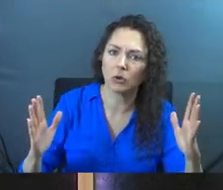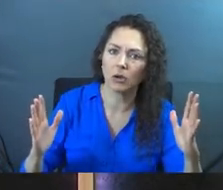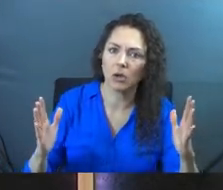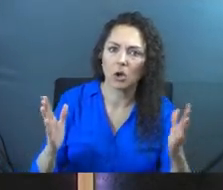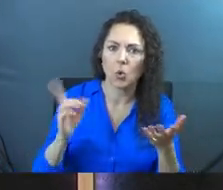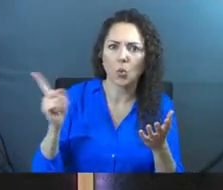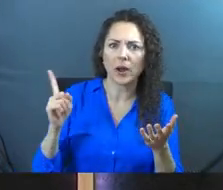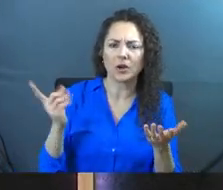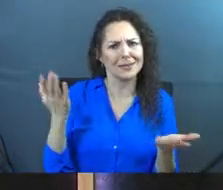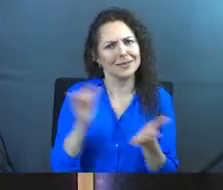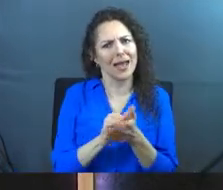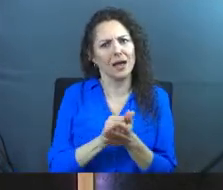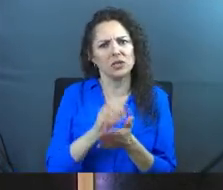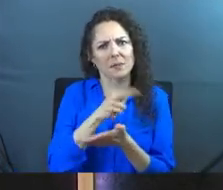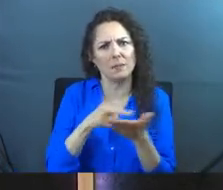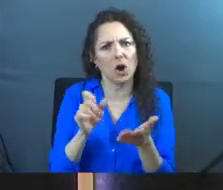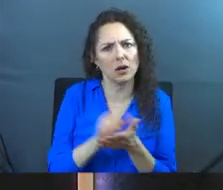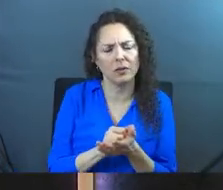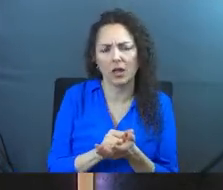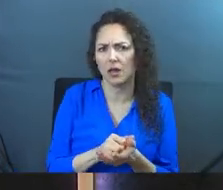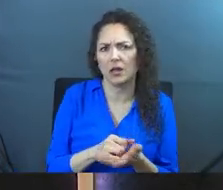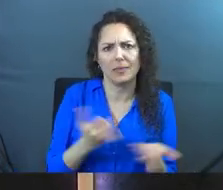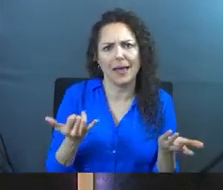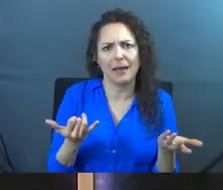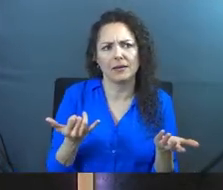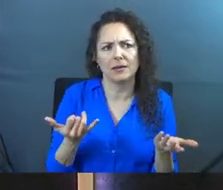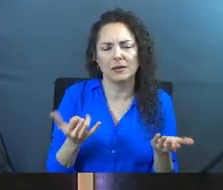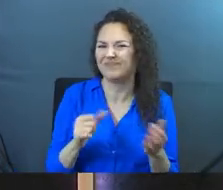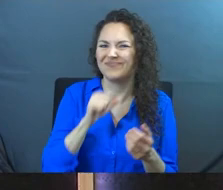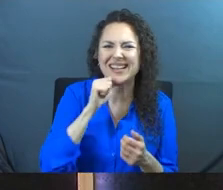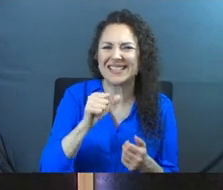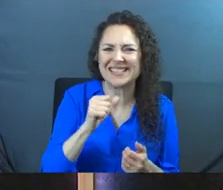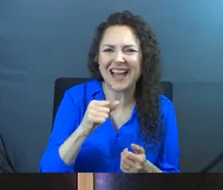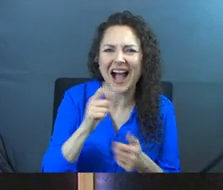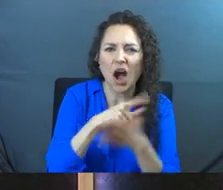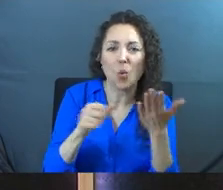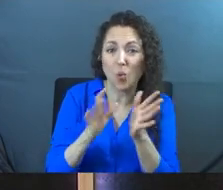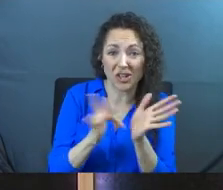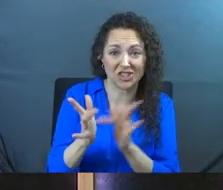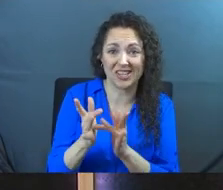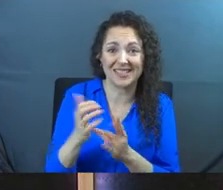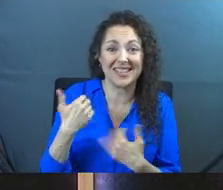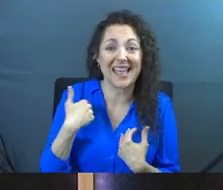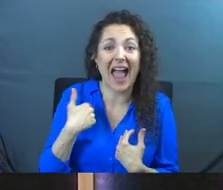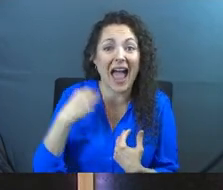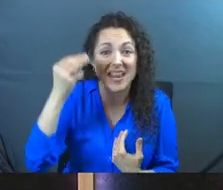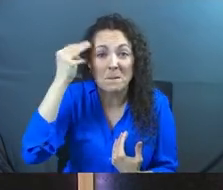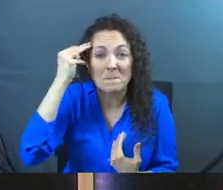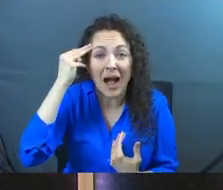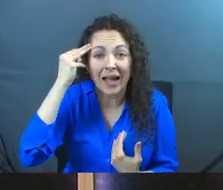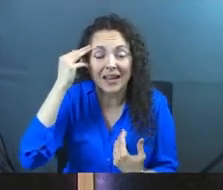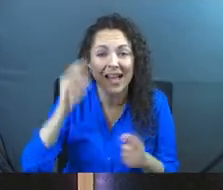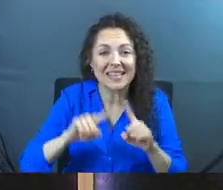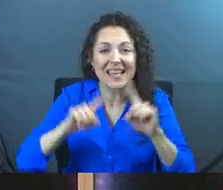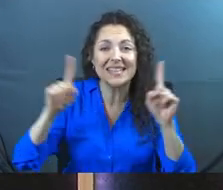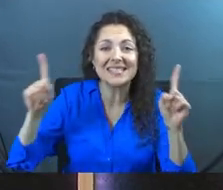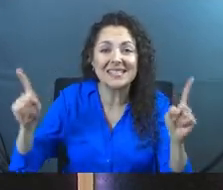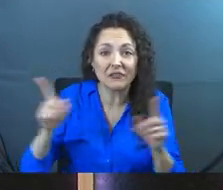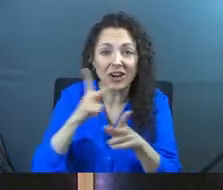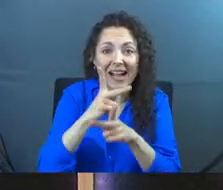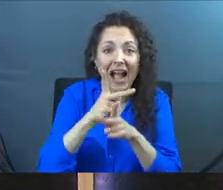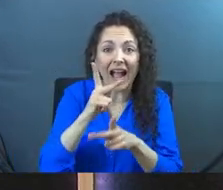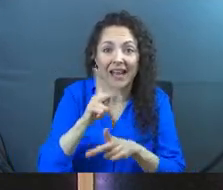get to be a part of. And that wasn't exactly what Jesus had in mind. And so this is a completely new kind of kingdom.